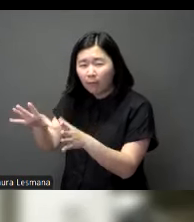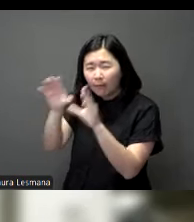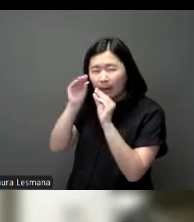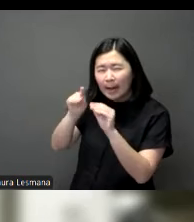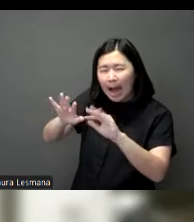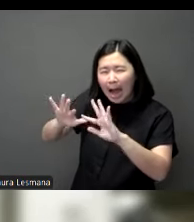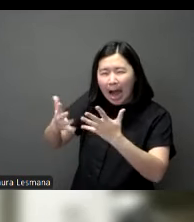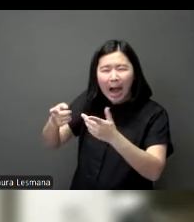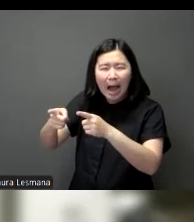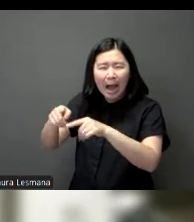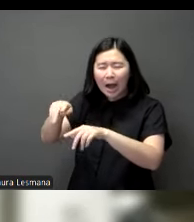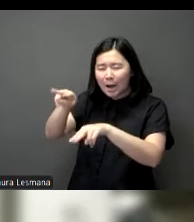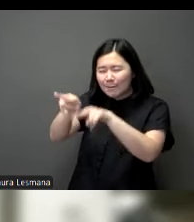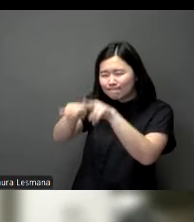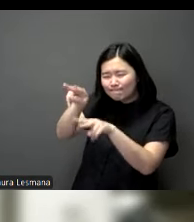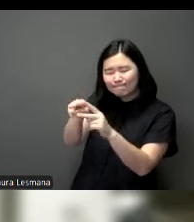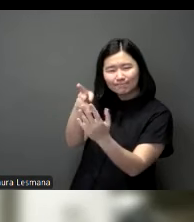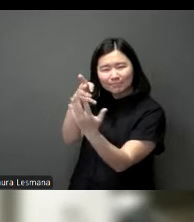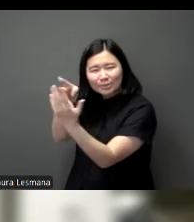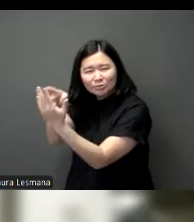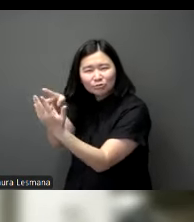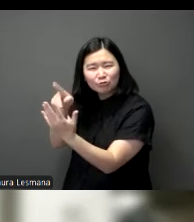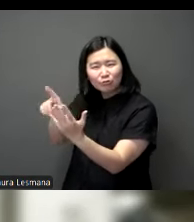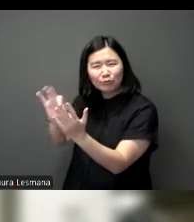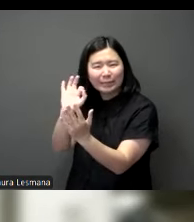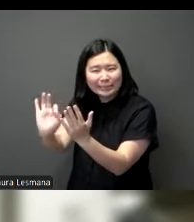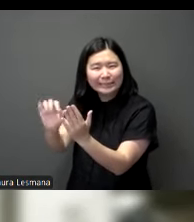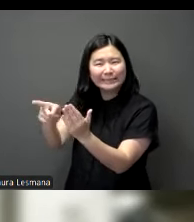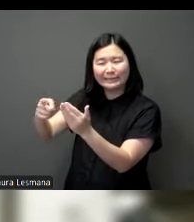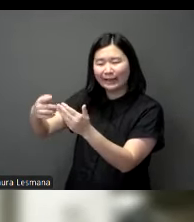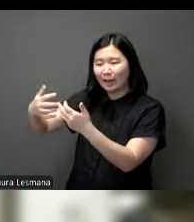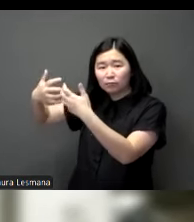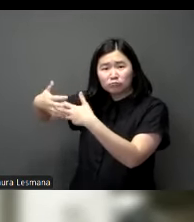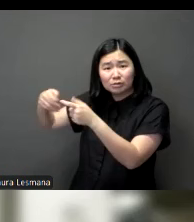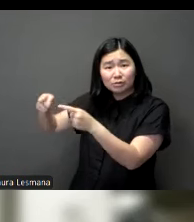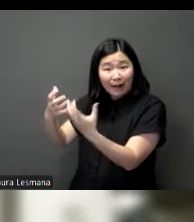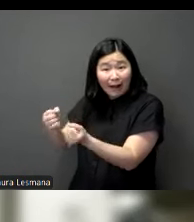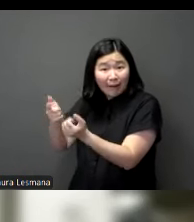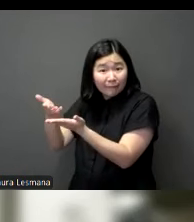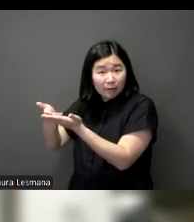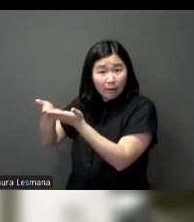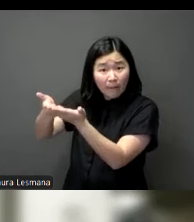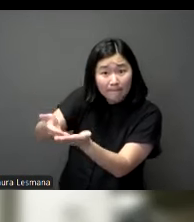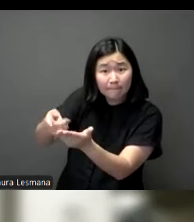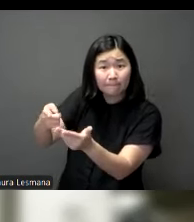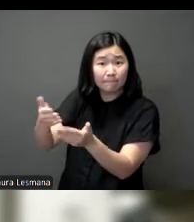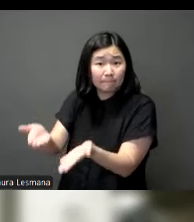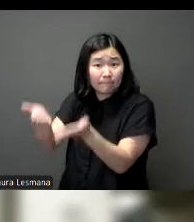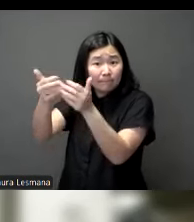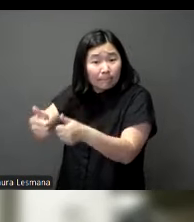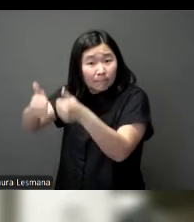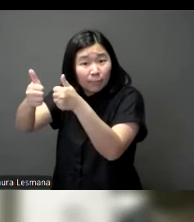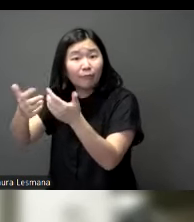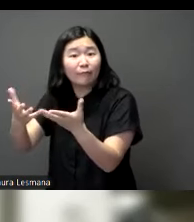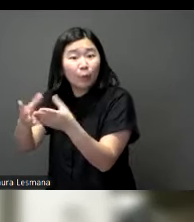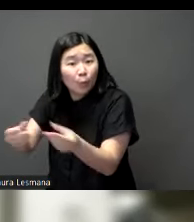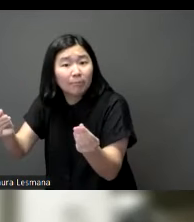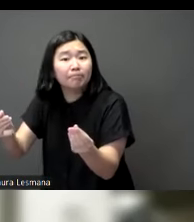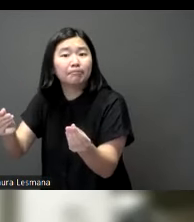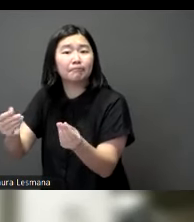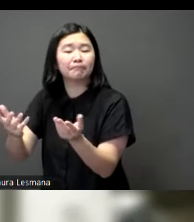we included men. And since 2019 and slowly we've been including